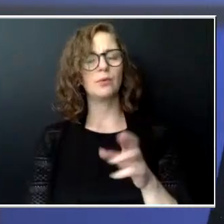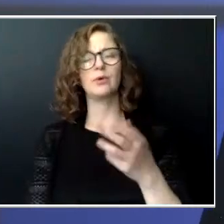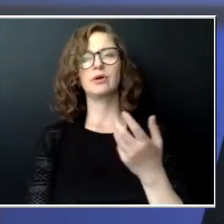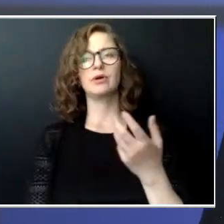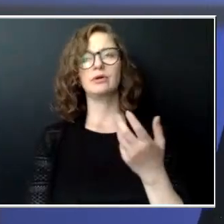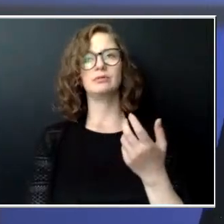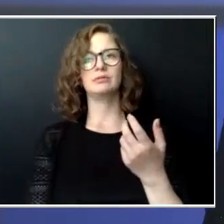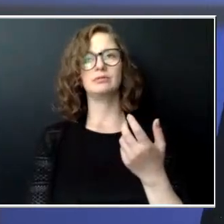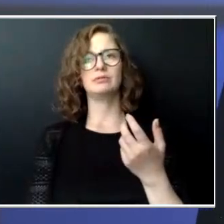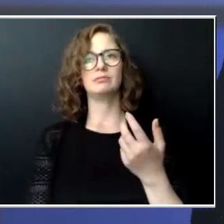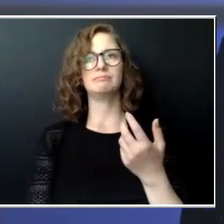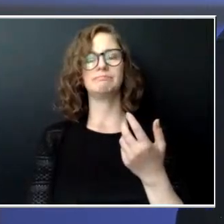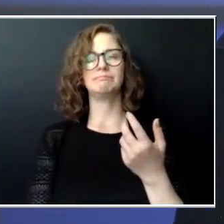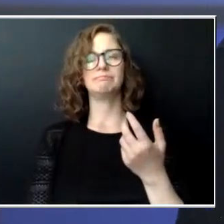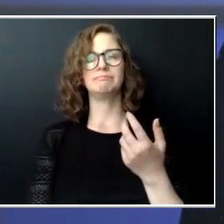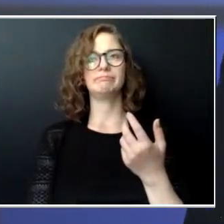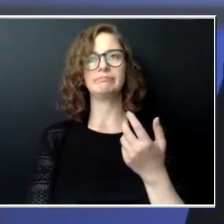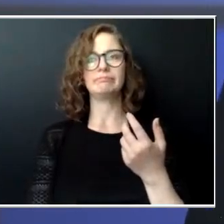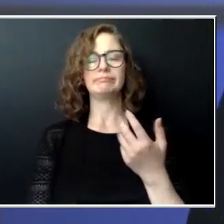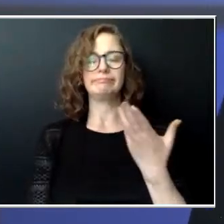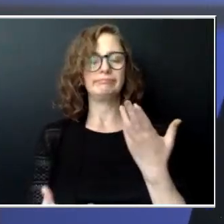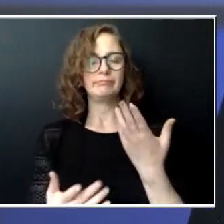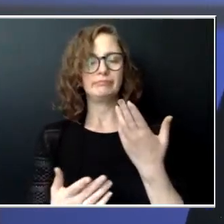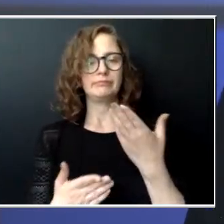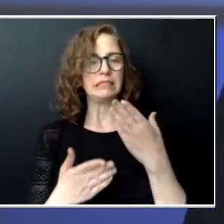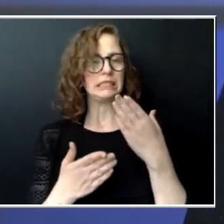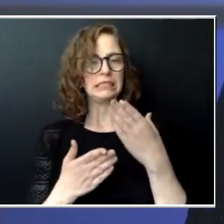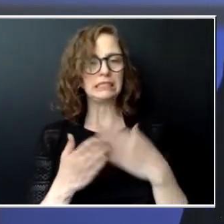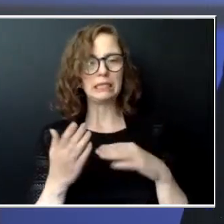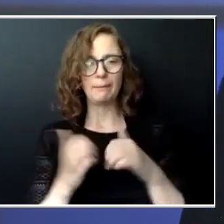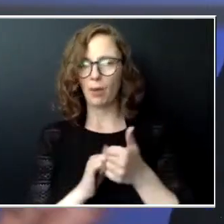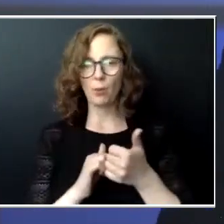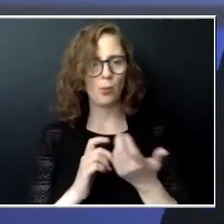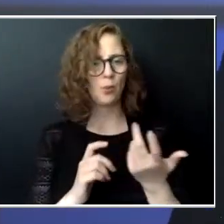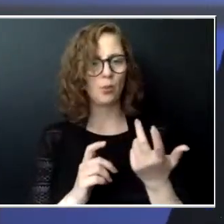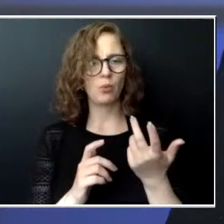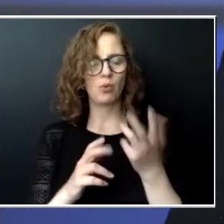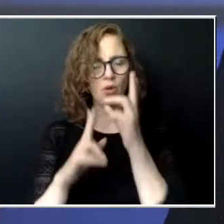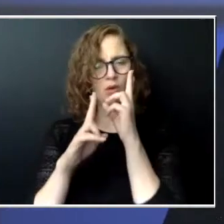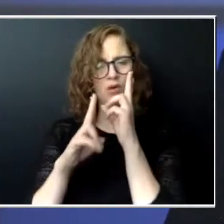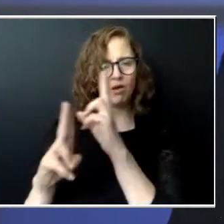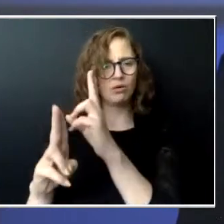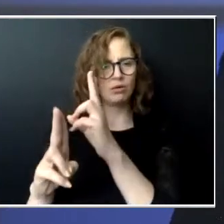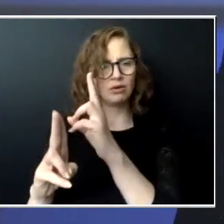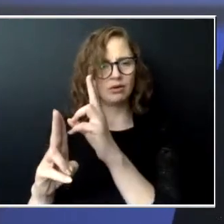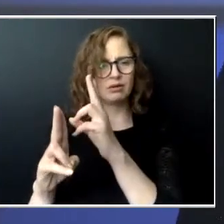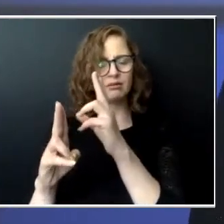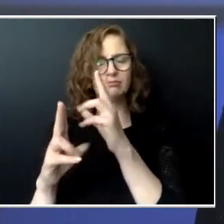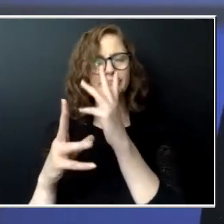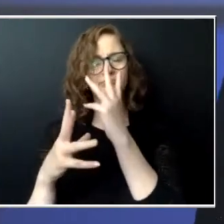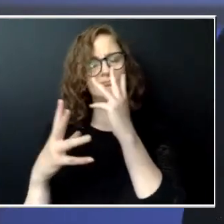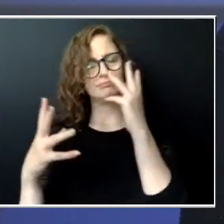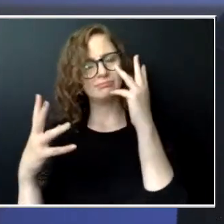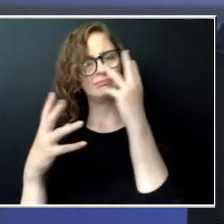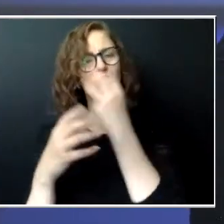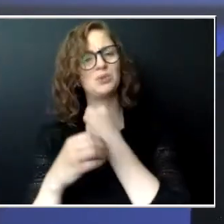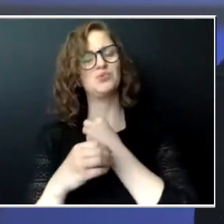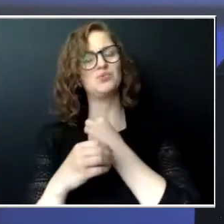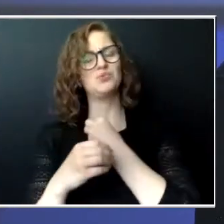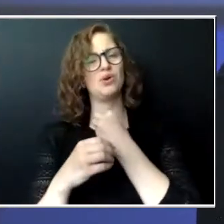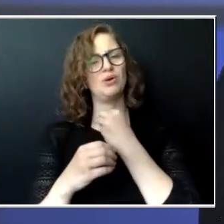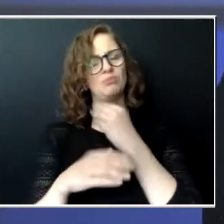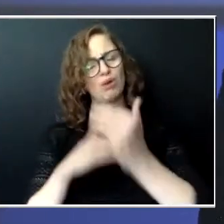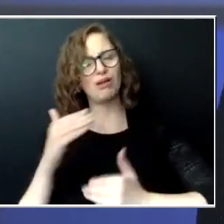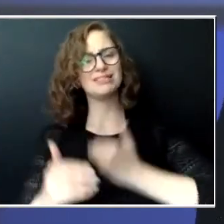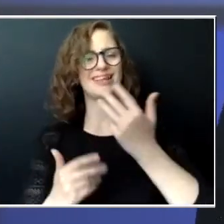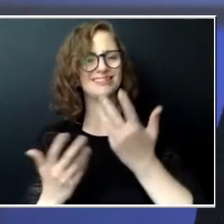honor the wonderful humanitarian process of history of science up to